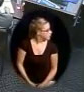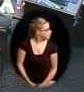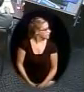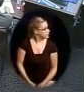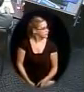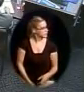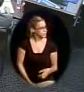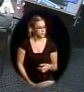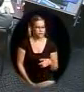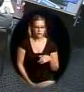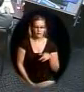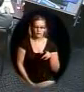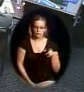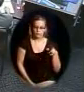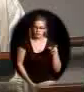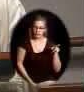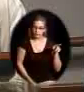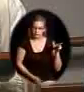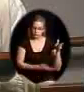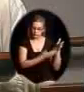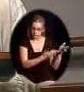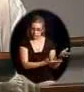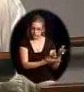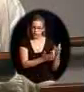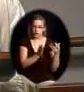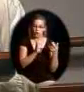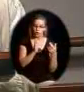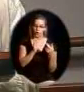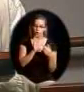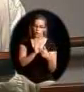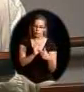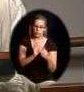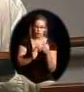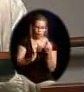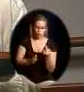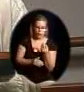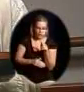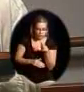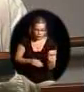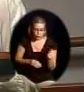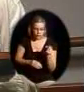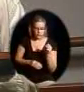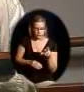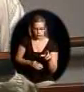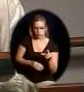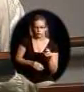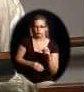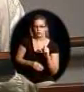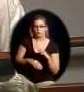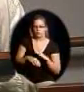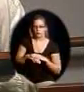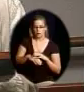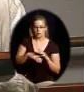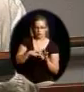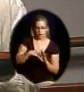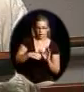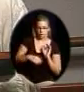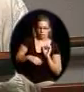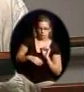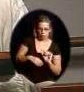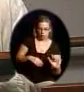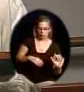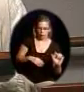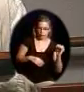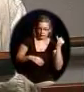Well, these represent only a few of our seniors. So on behalf of all of our senior volunteers, if